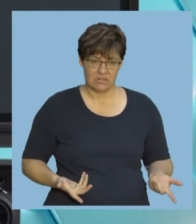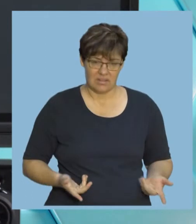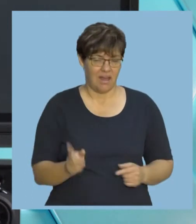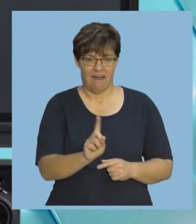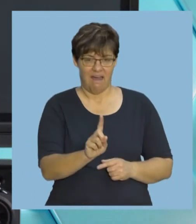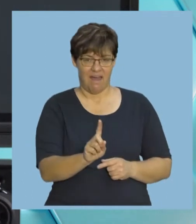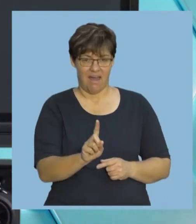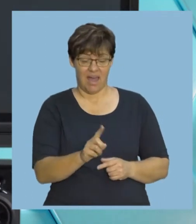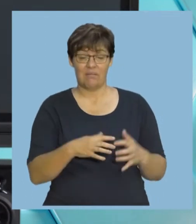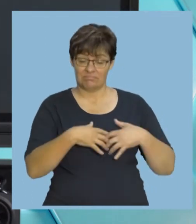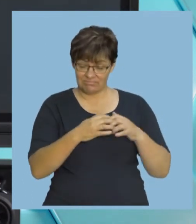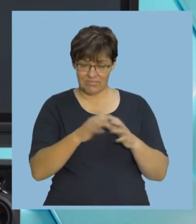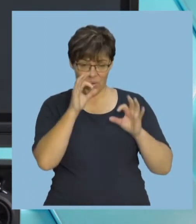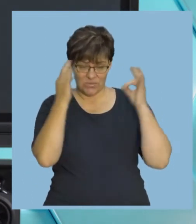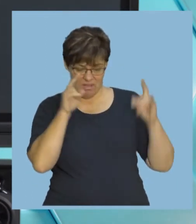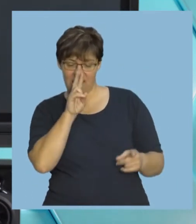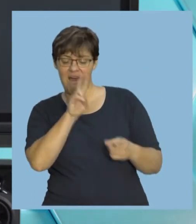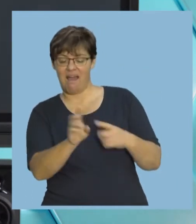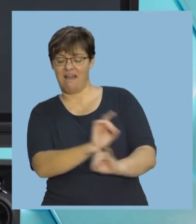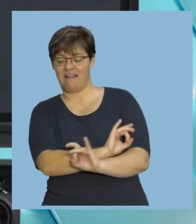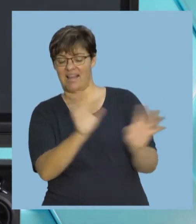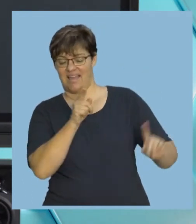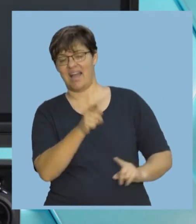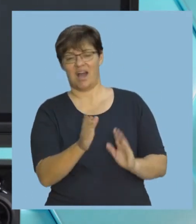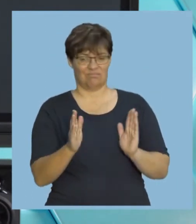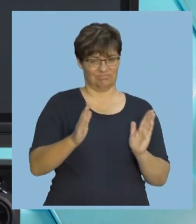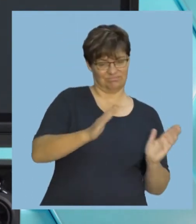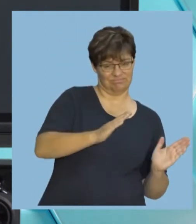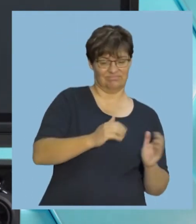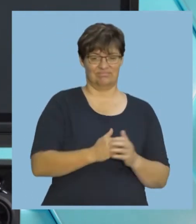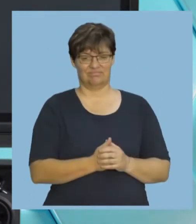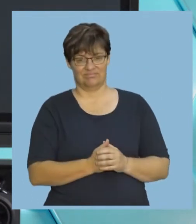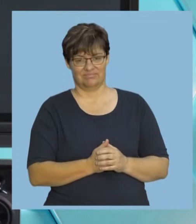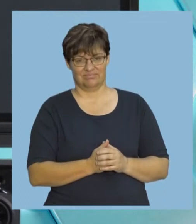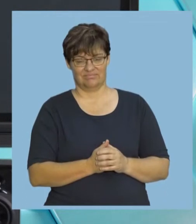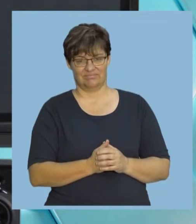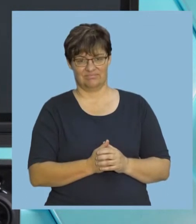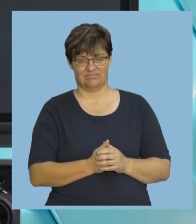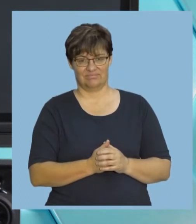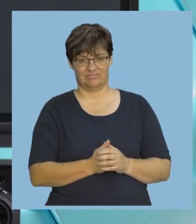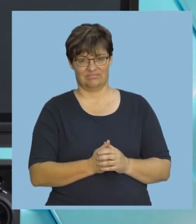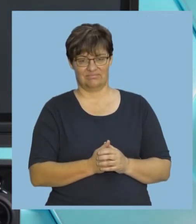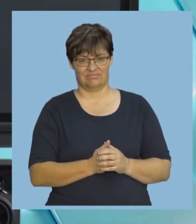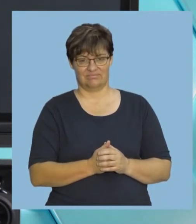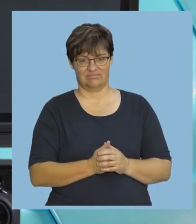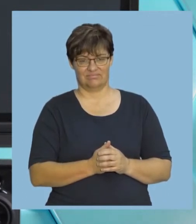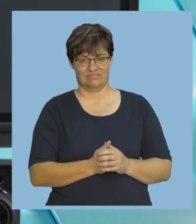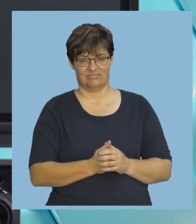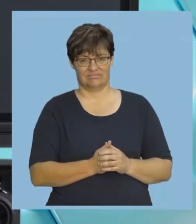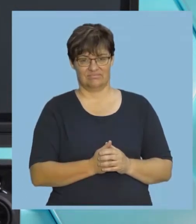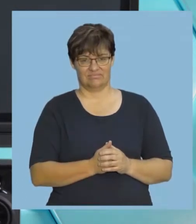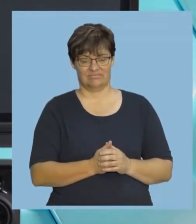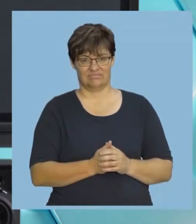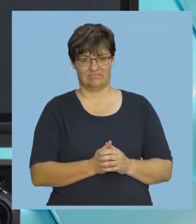But rigorously, if we have the Whisker plot, I can tell the skewness. I can see the skewness is skewed to the left. Great,